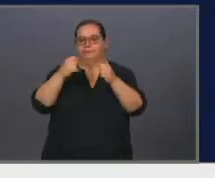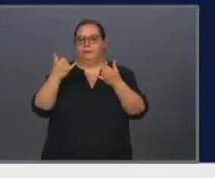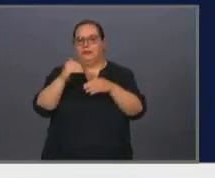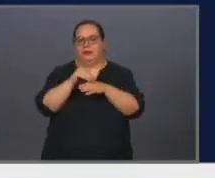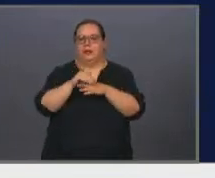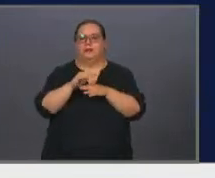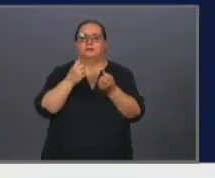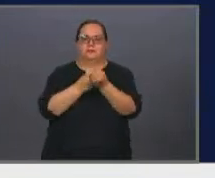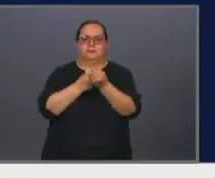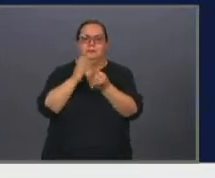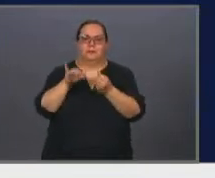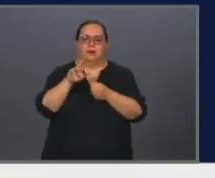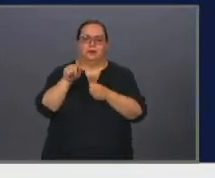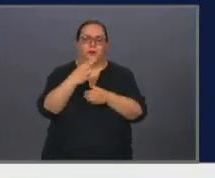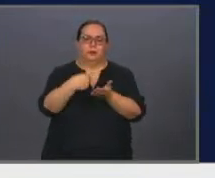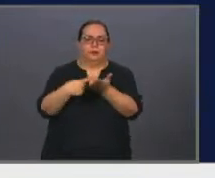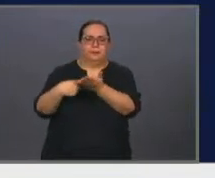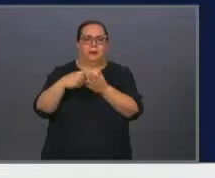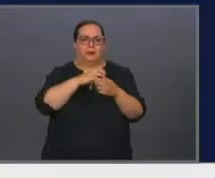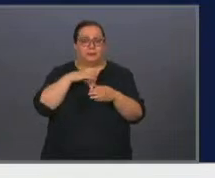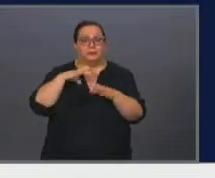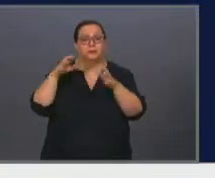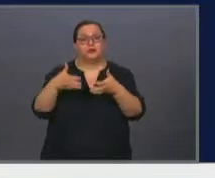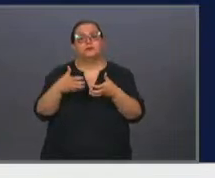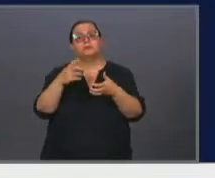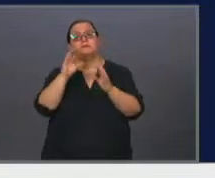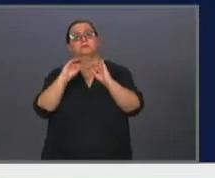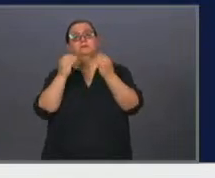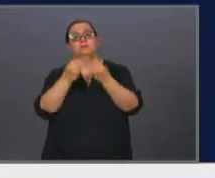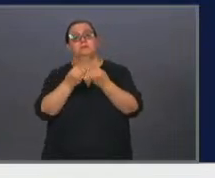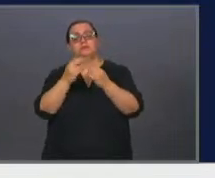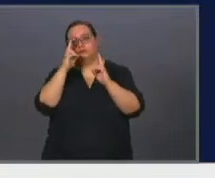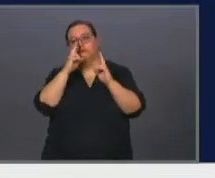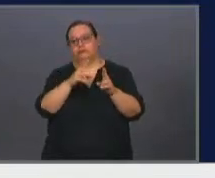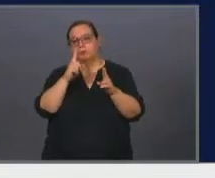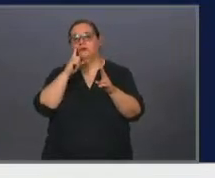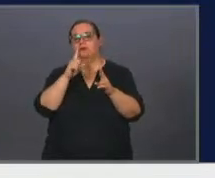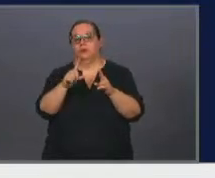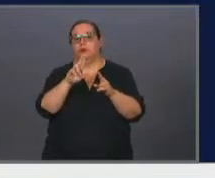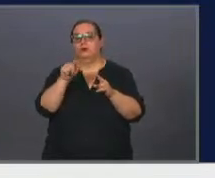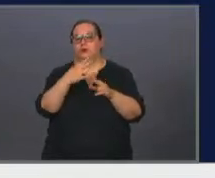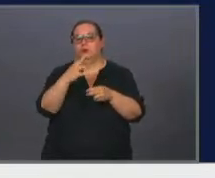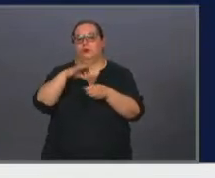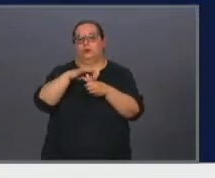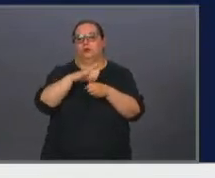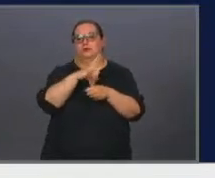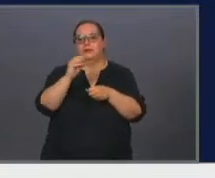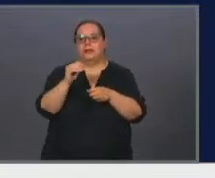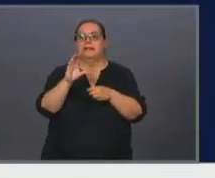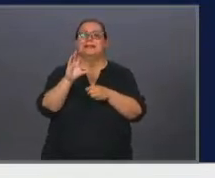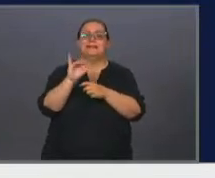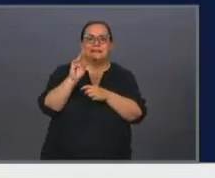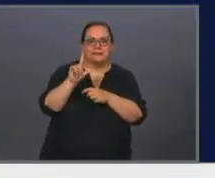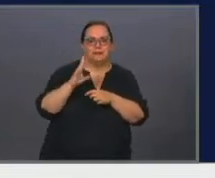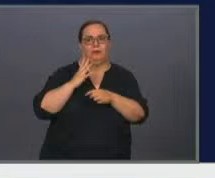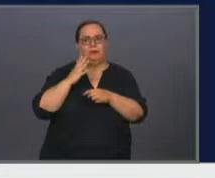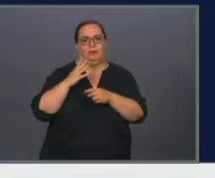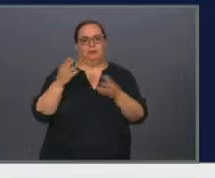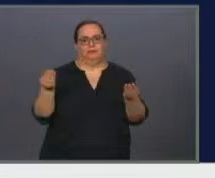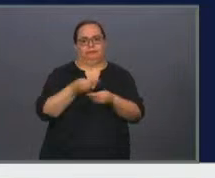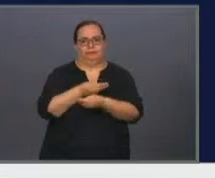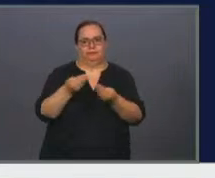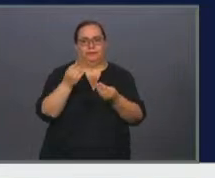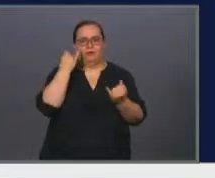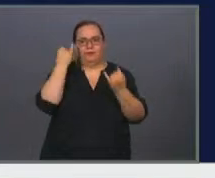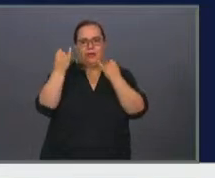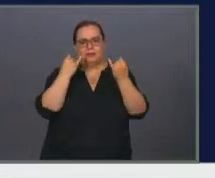organization dedicated to educating voters and encouraging the civil engagement and exchange of ideas. Citizens in the first district